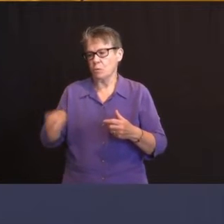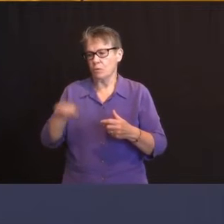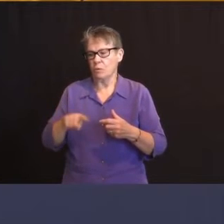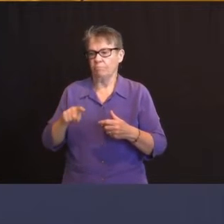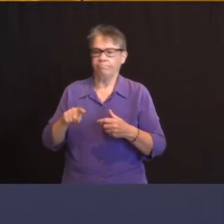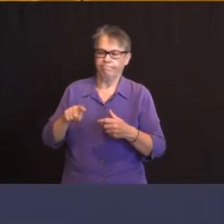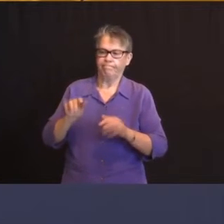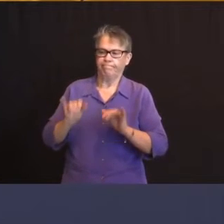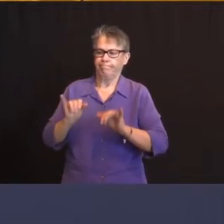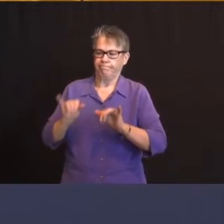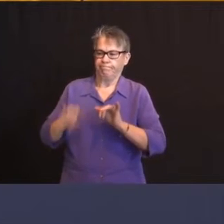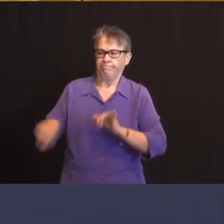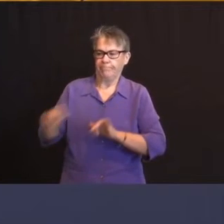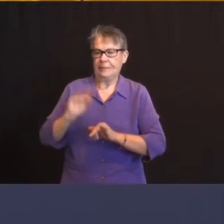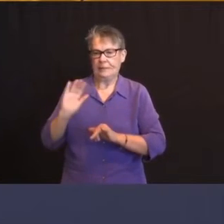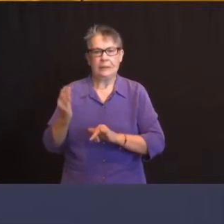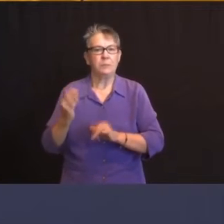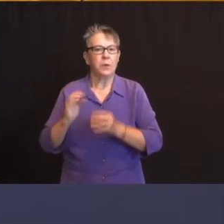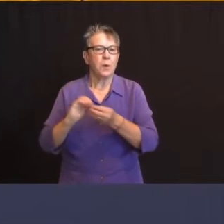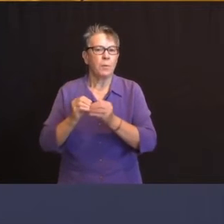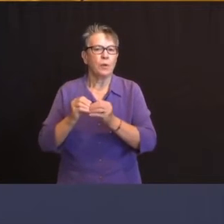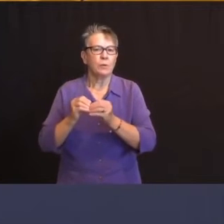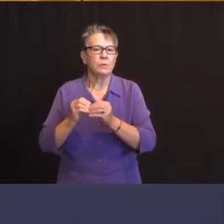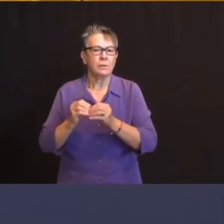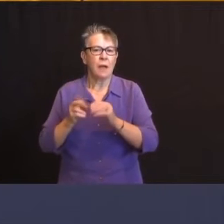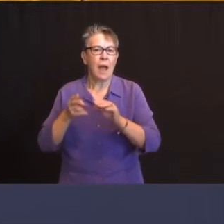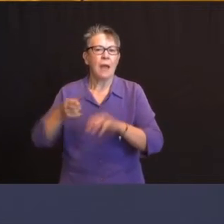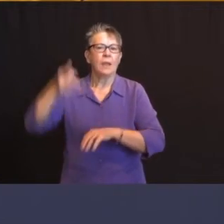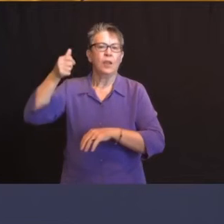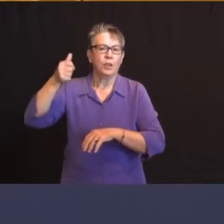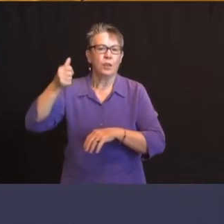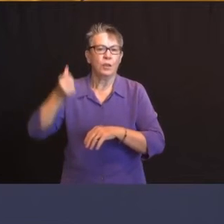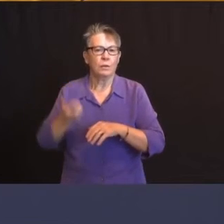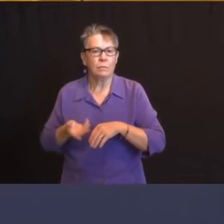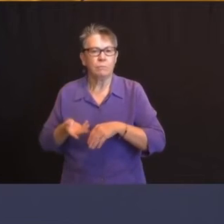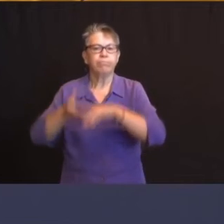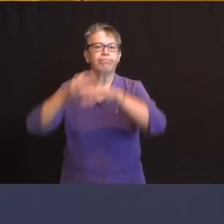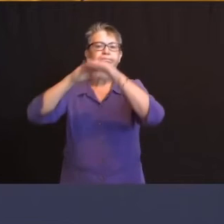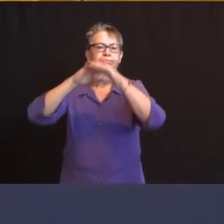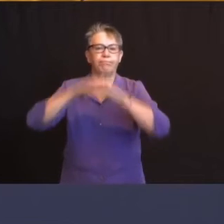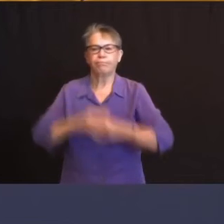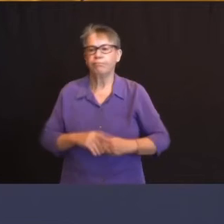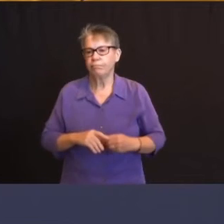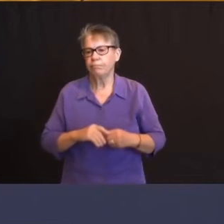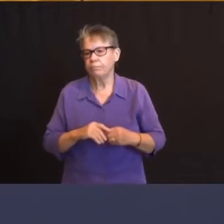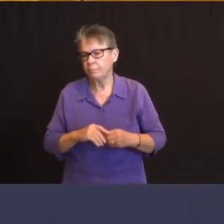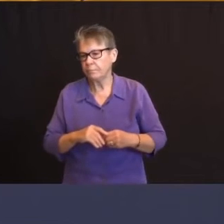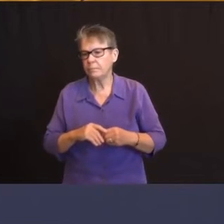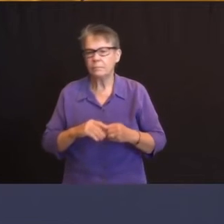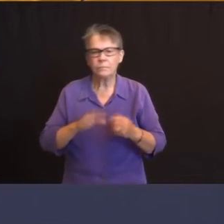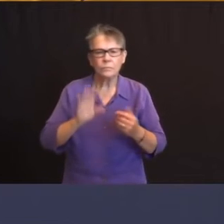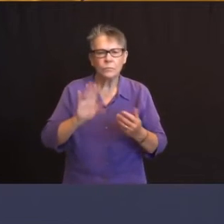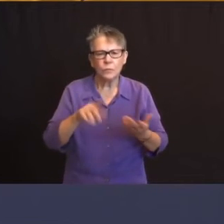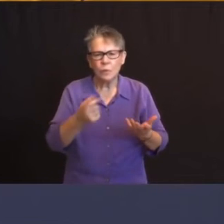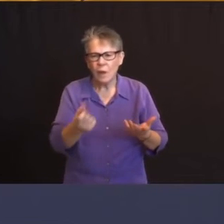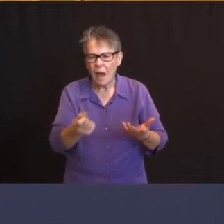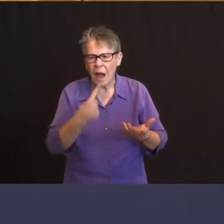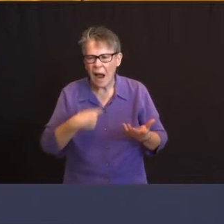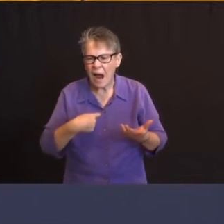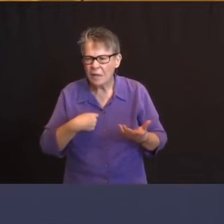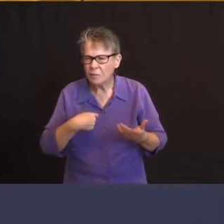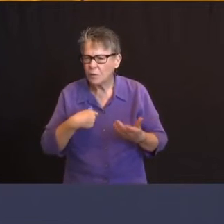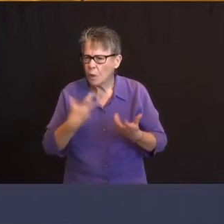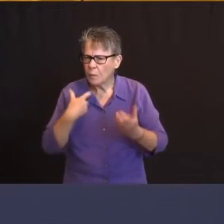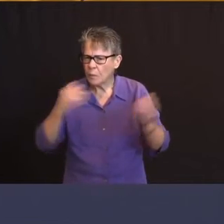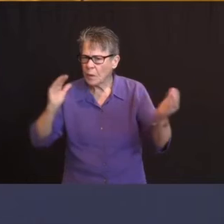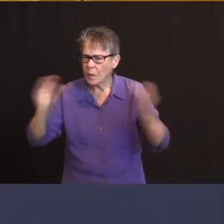Ed, I would ask you, first of all, you asked me to compare it to the spring, night and day, which is why the total number